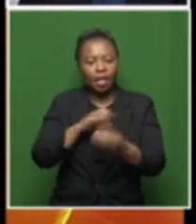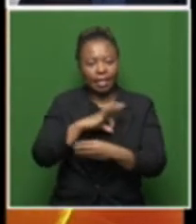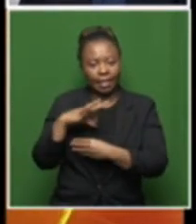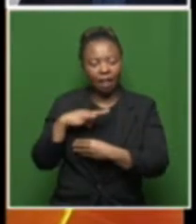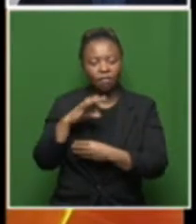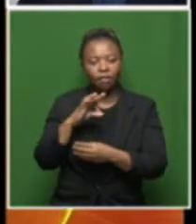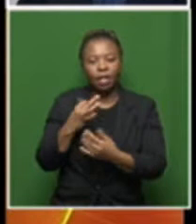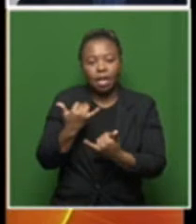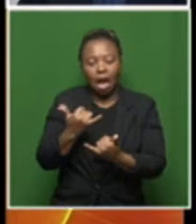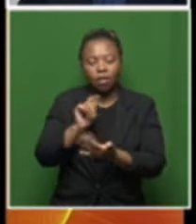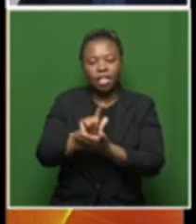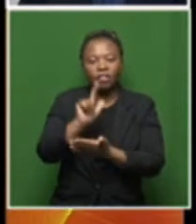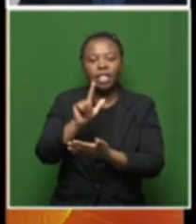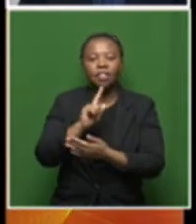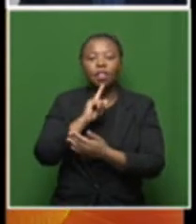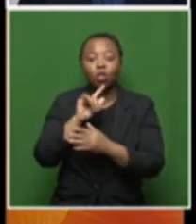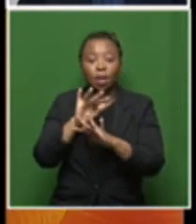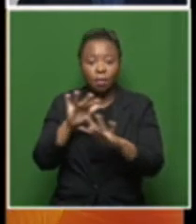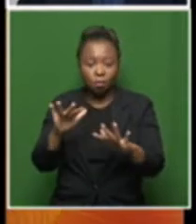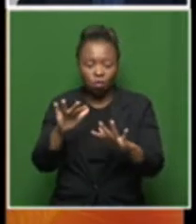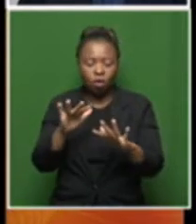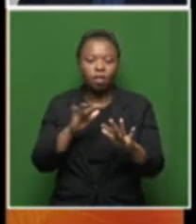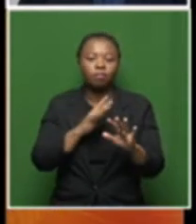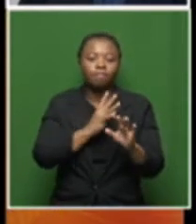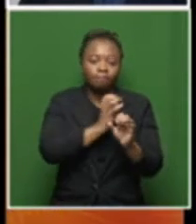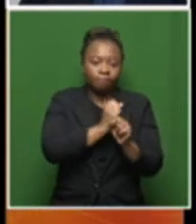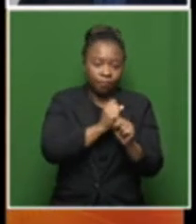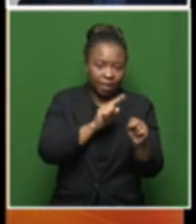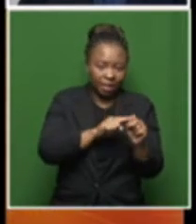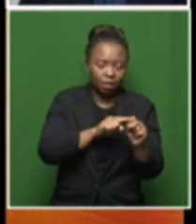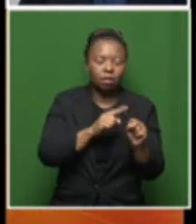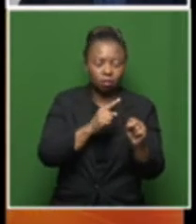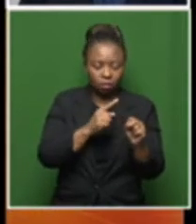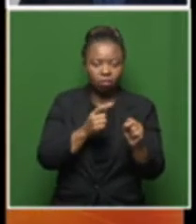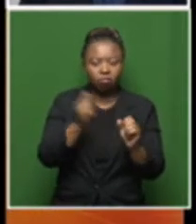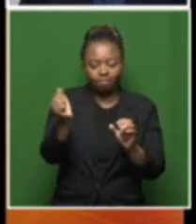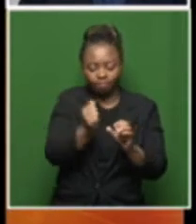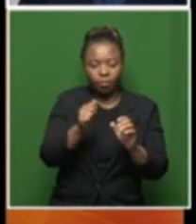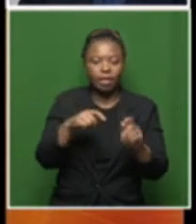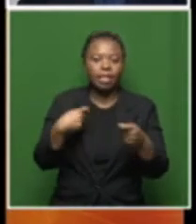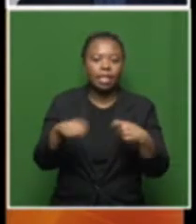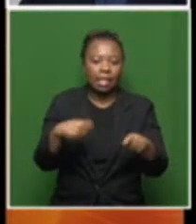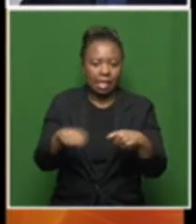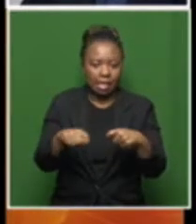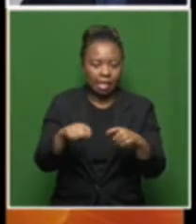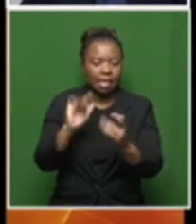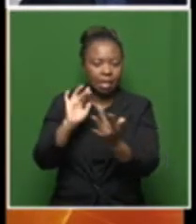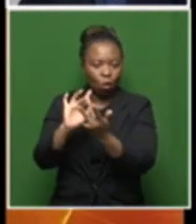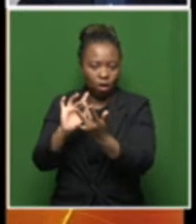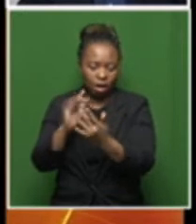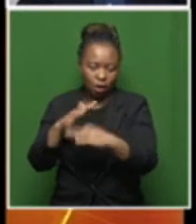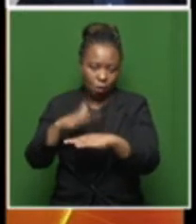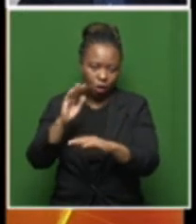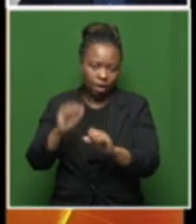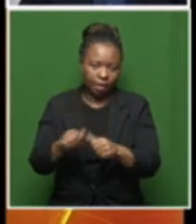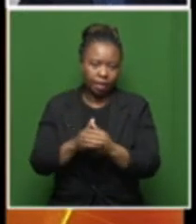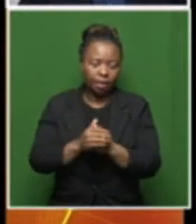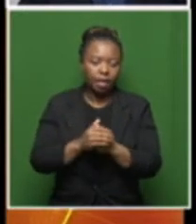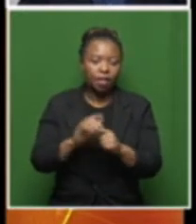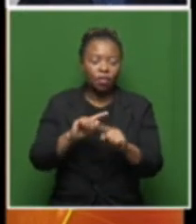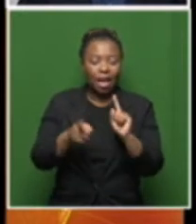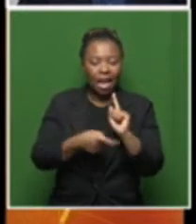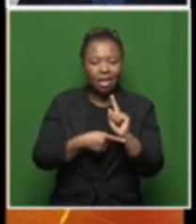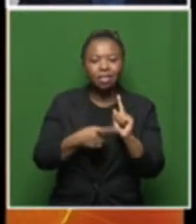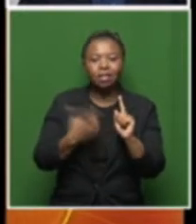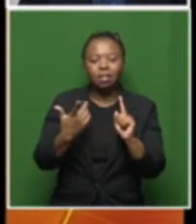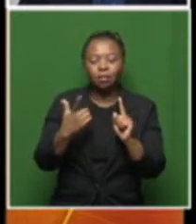17,000 people. We've retained them from the second wave with flexible deployment and contract extensions. And then the last one is we learned a lot